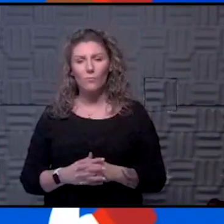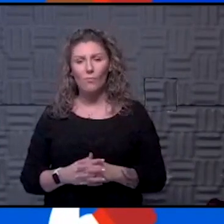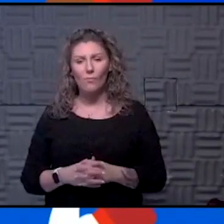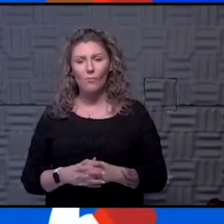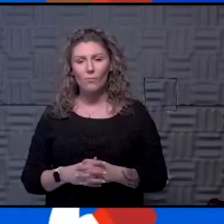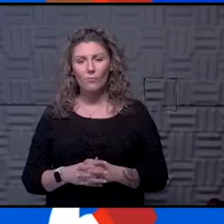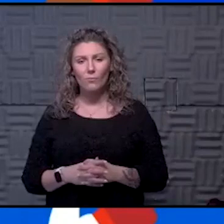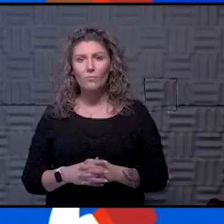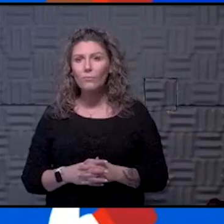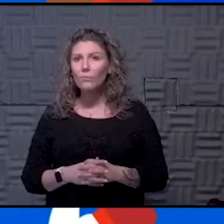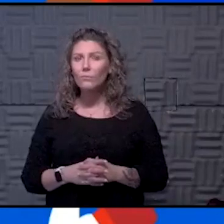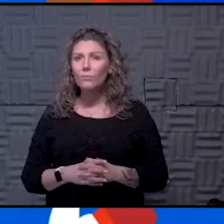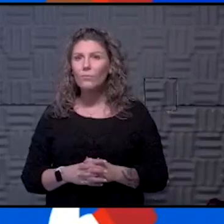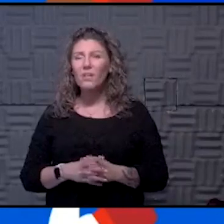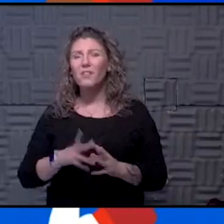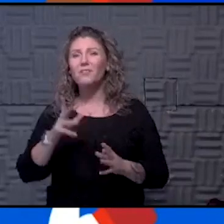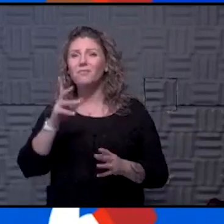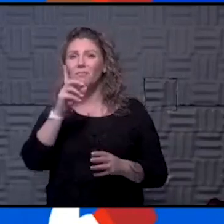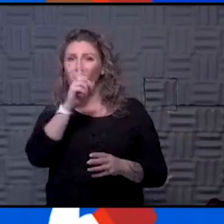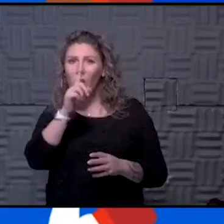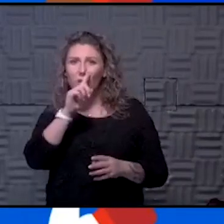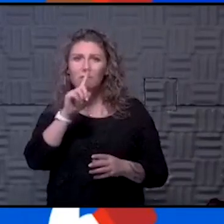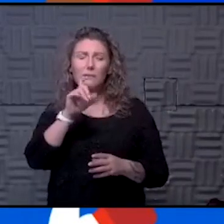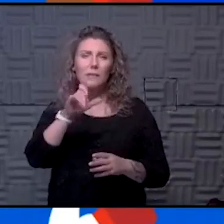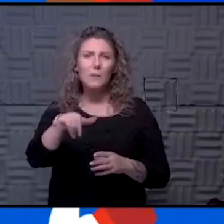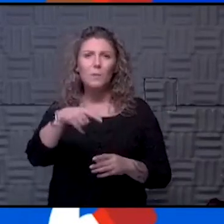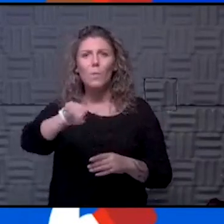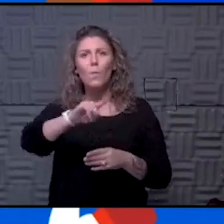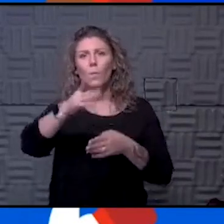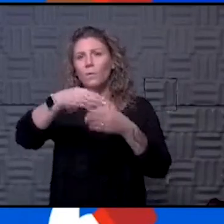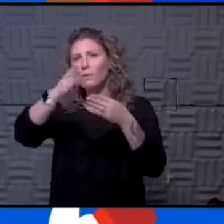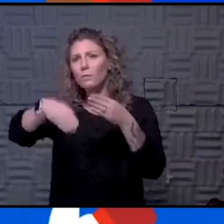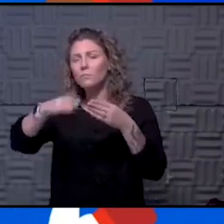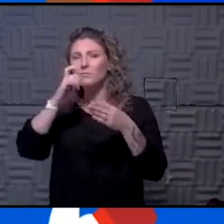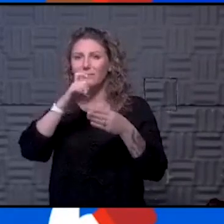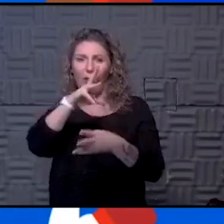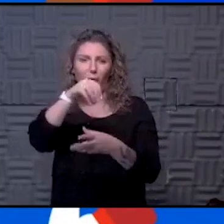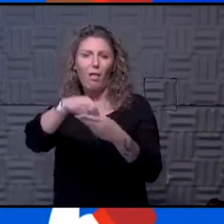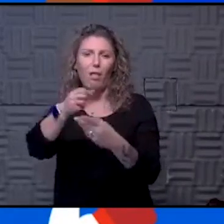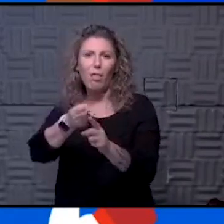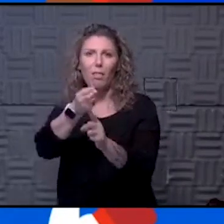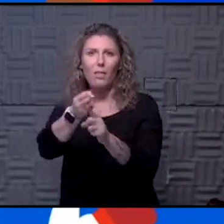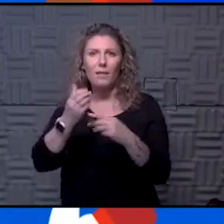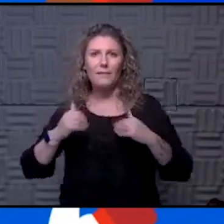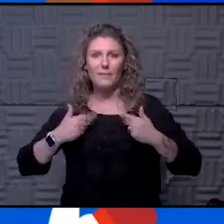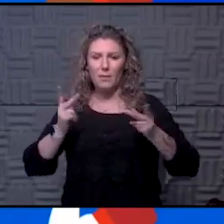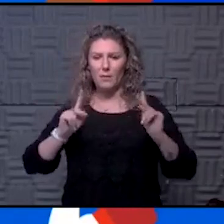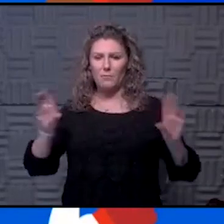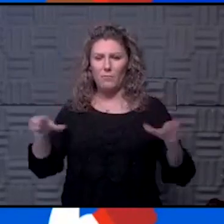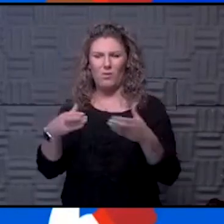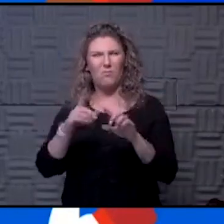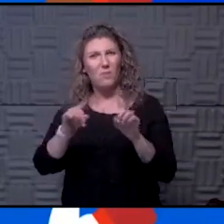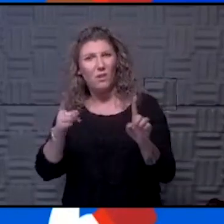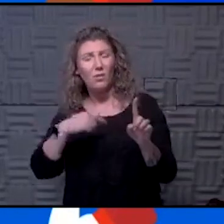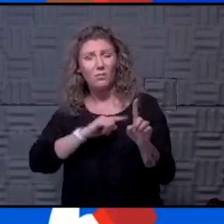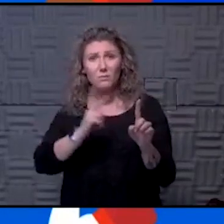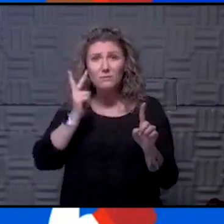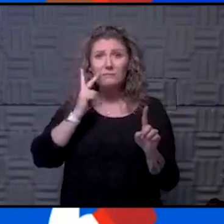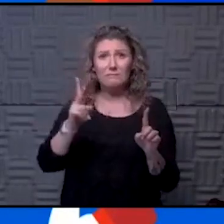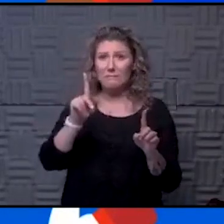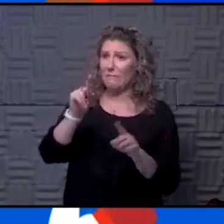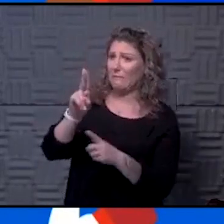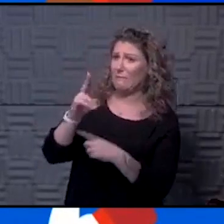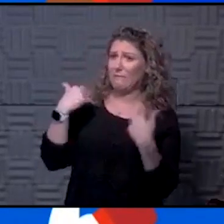more serious consequences do not occur in the younger population. That's now we are seeing from